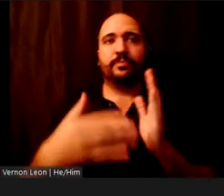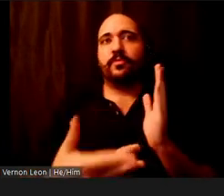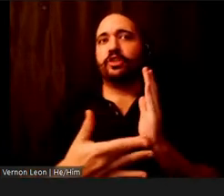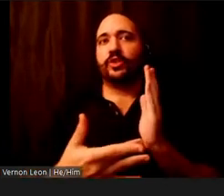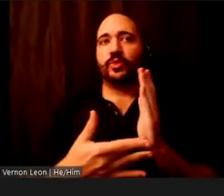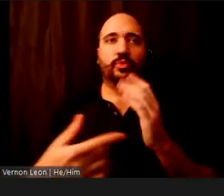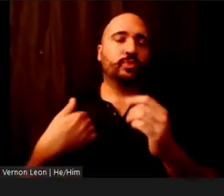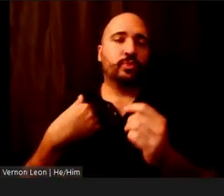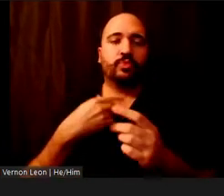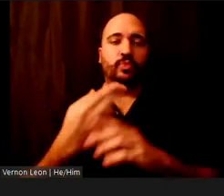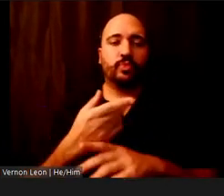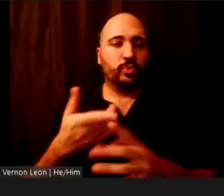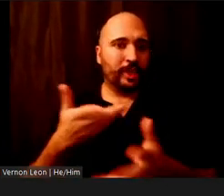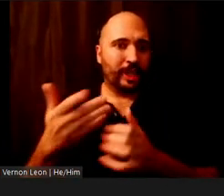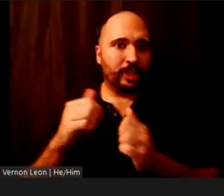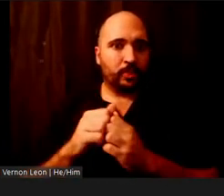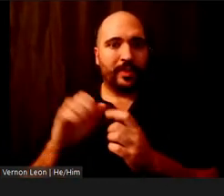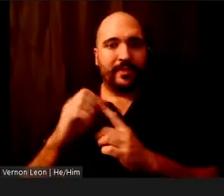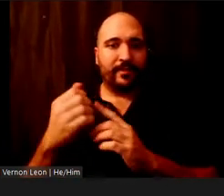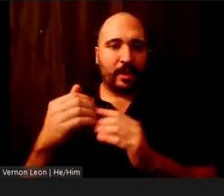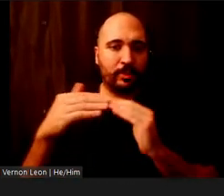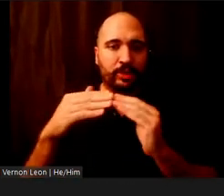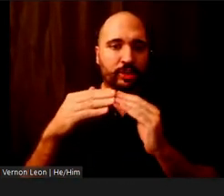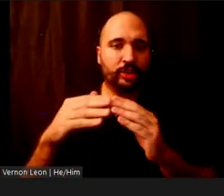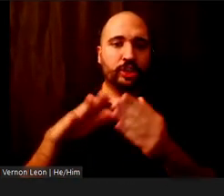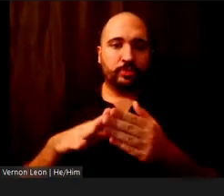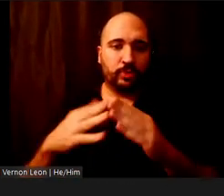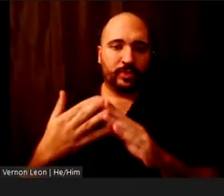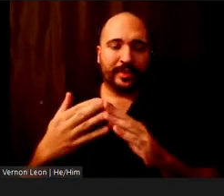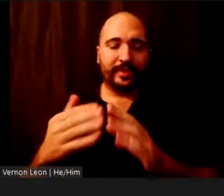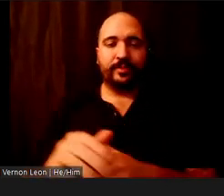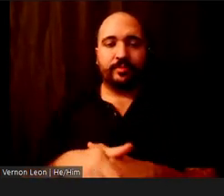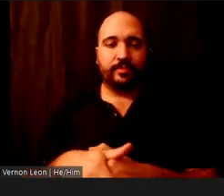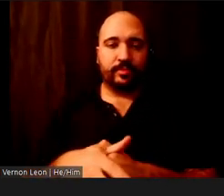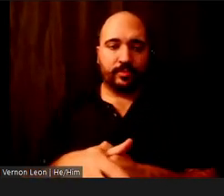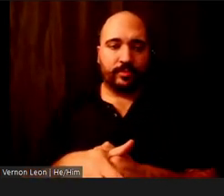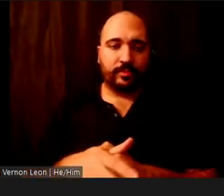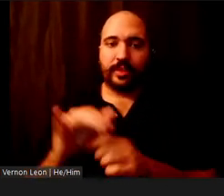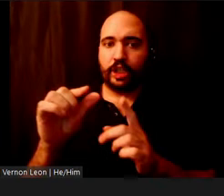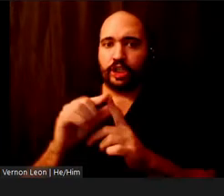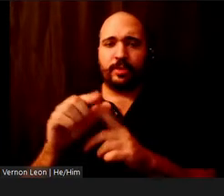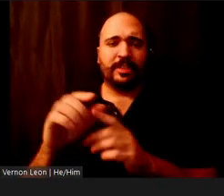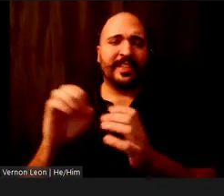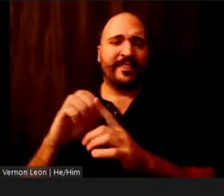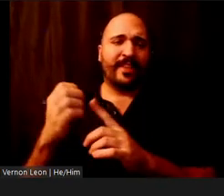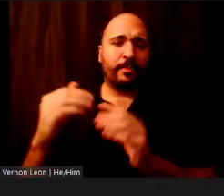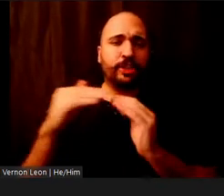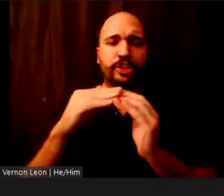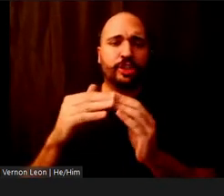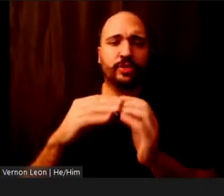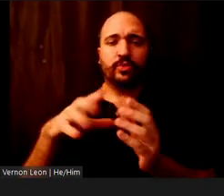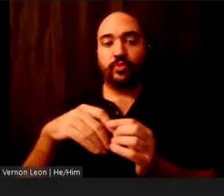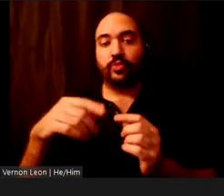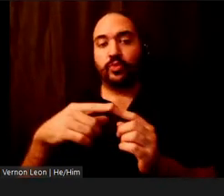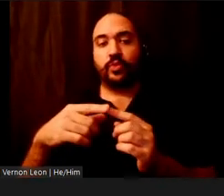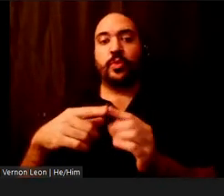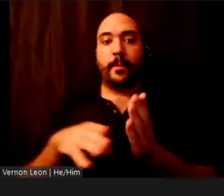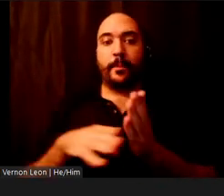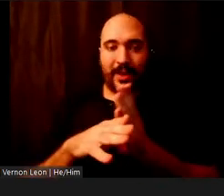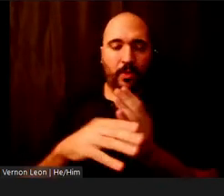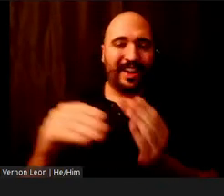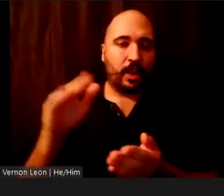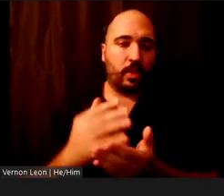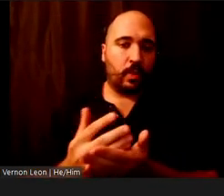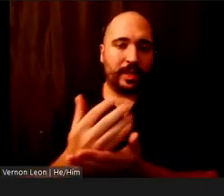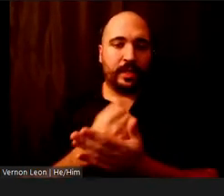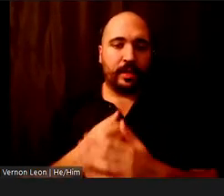environmental justice communities. The term environmental justice refers collectively to minority and low-income populations within a project